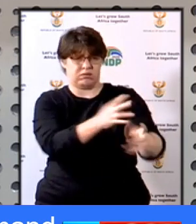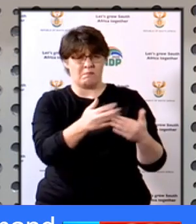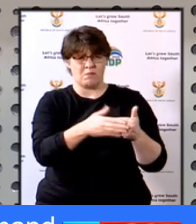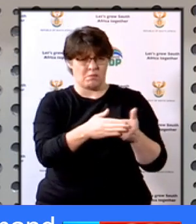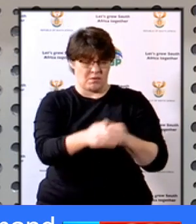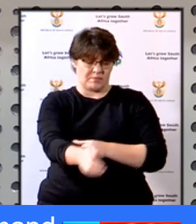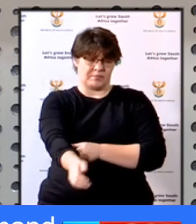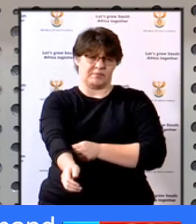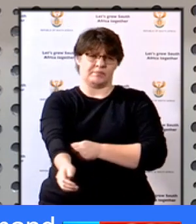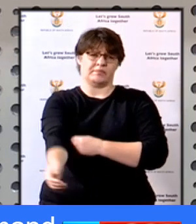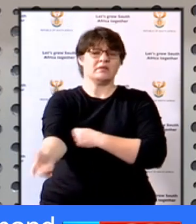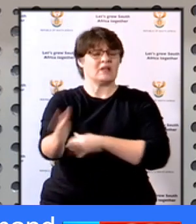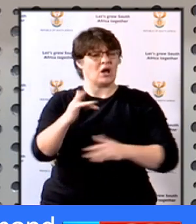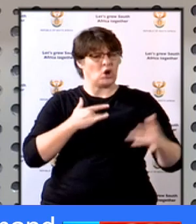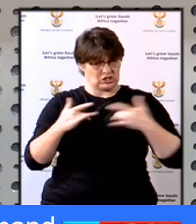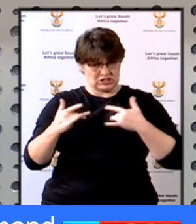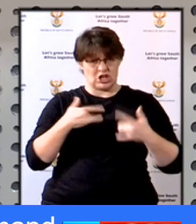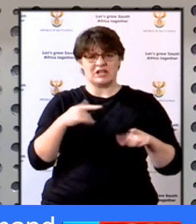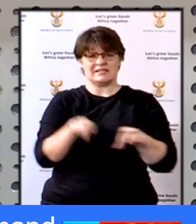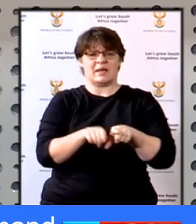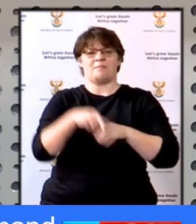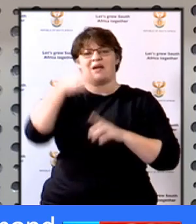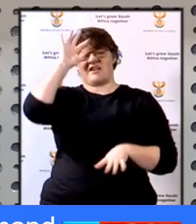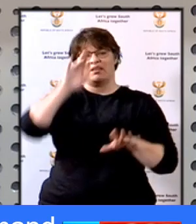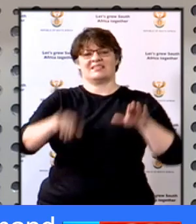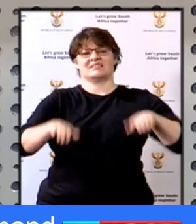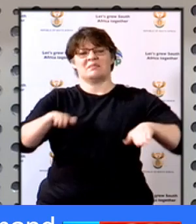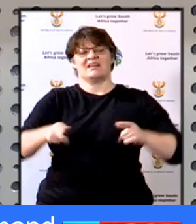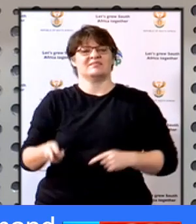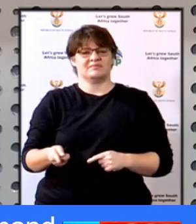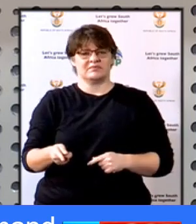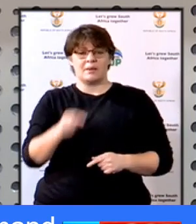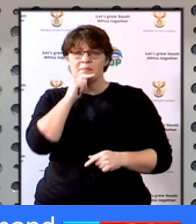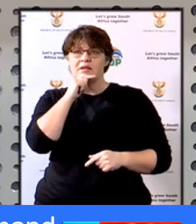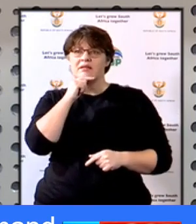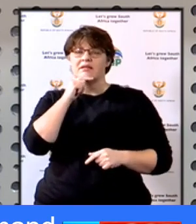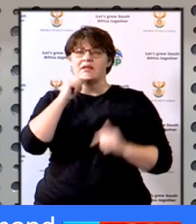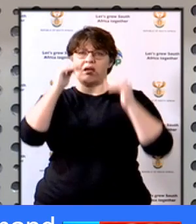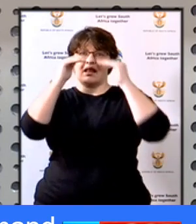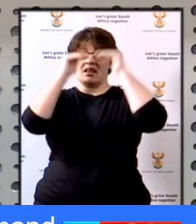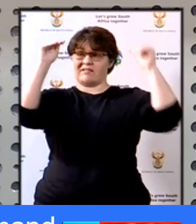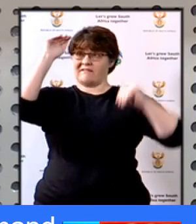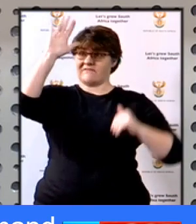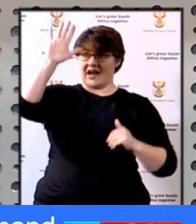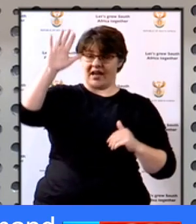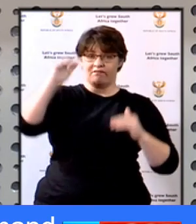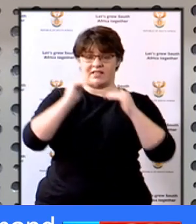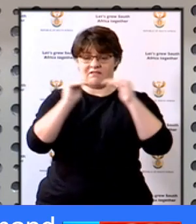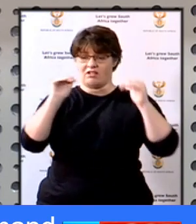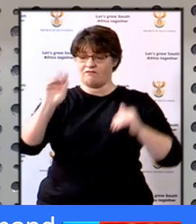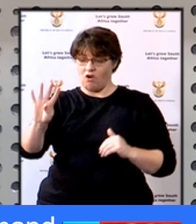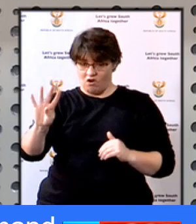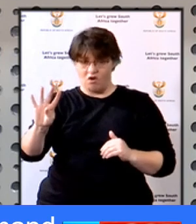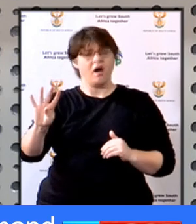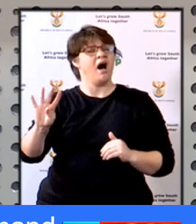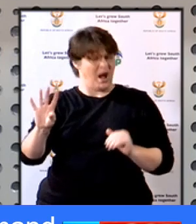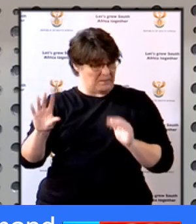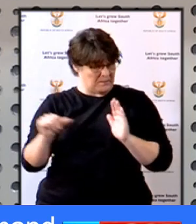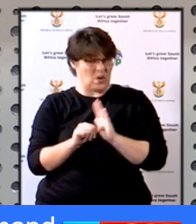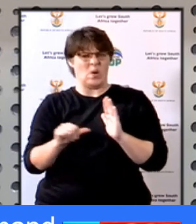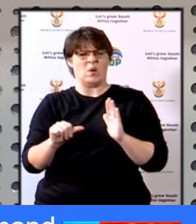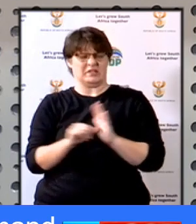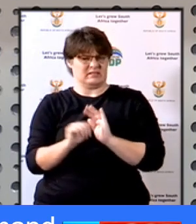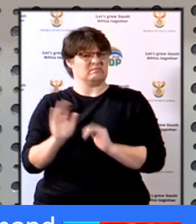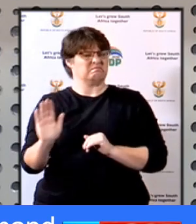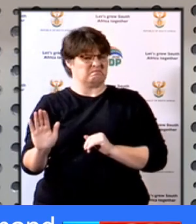summed up very well the concerns that government had, which meant at level 5 and level 4, it was imperative, while